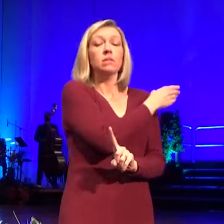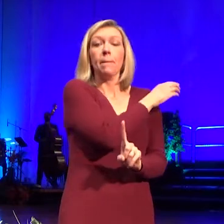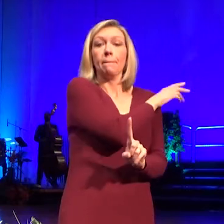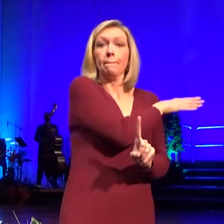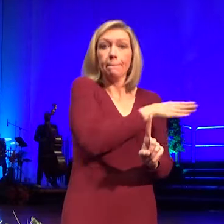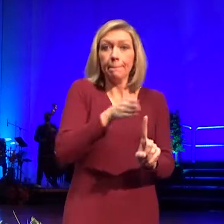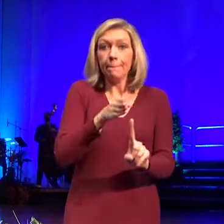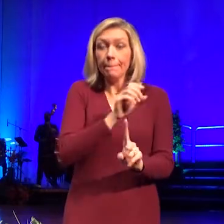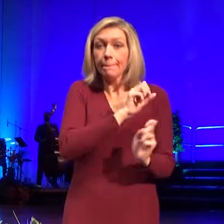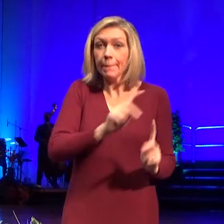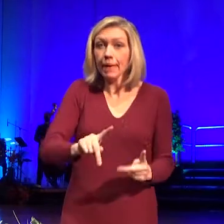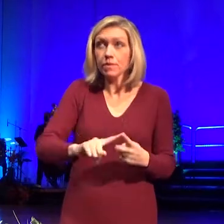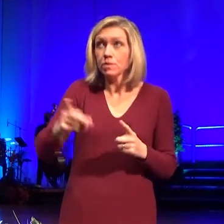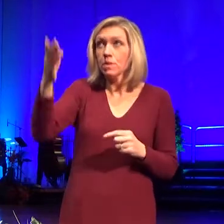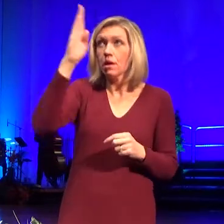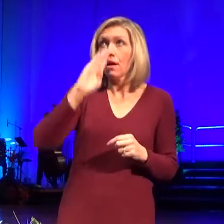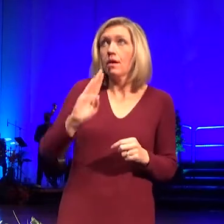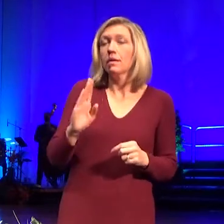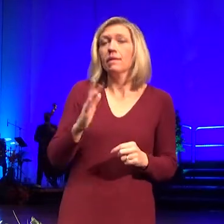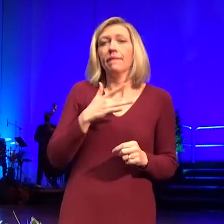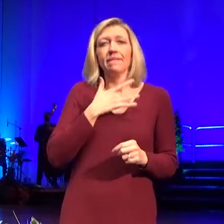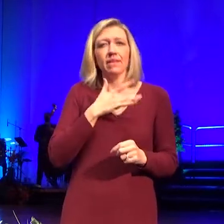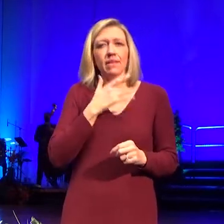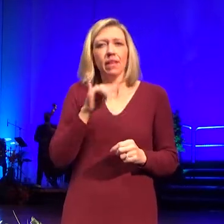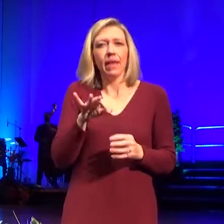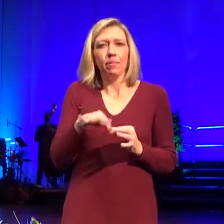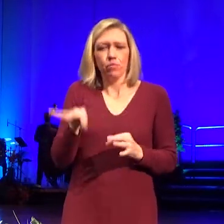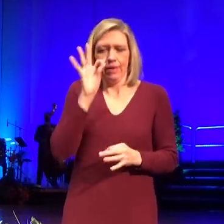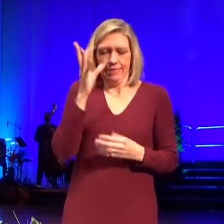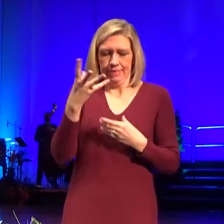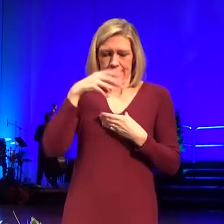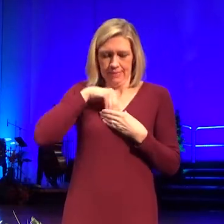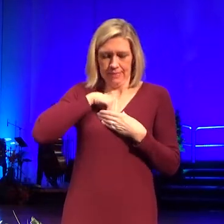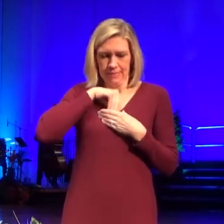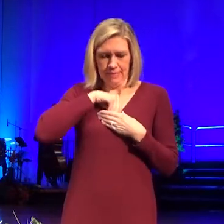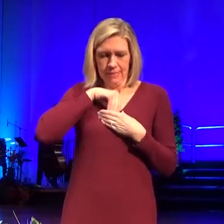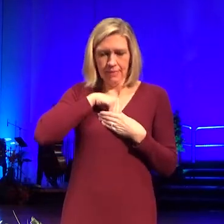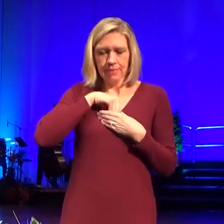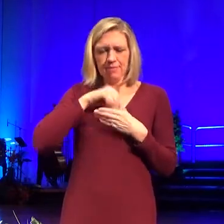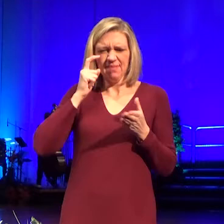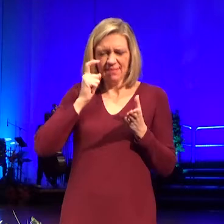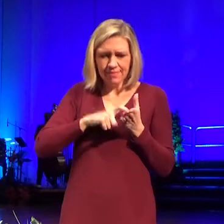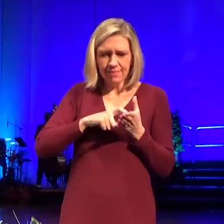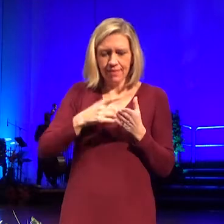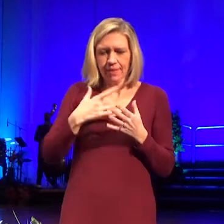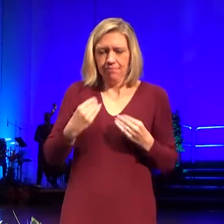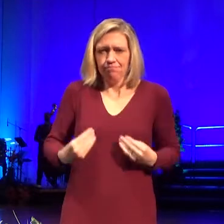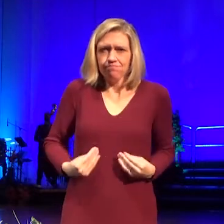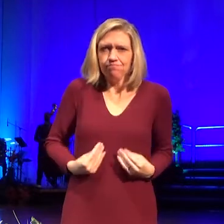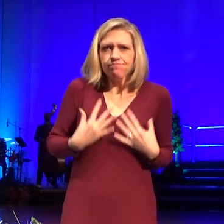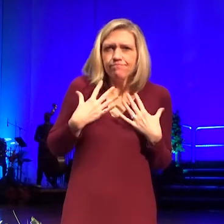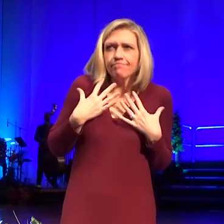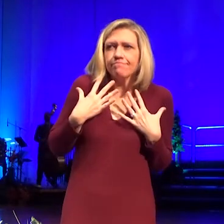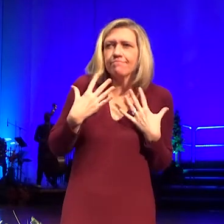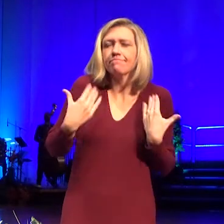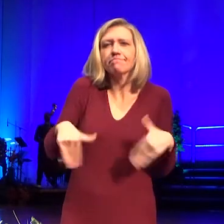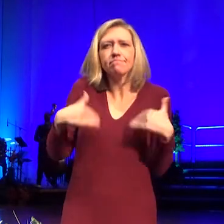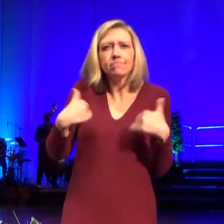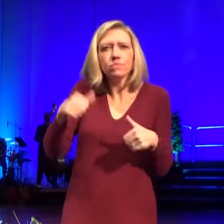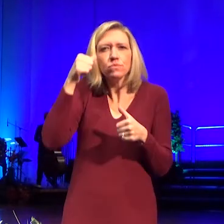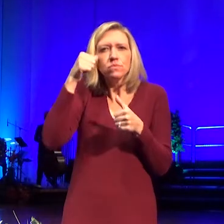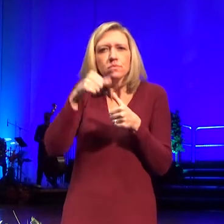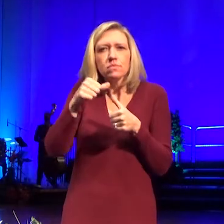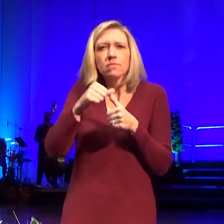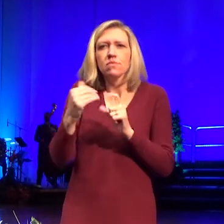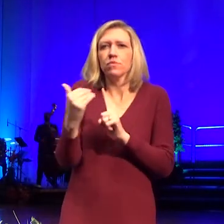to God, and we feel that presence within us, enlivening us,